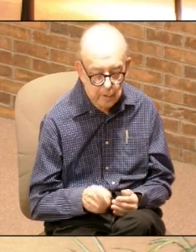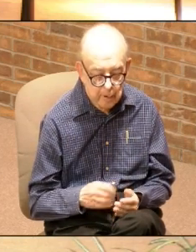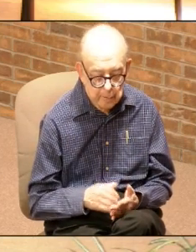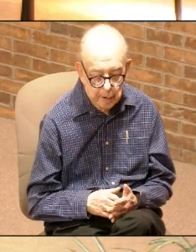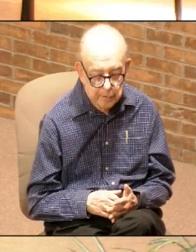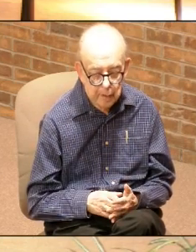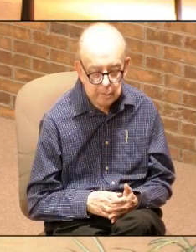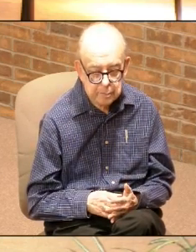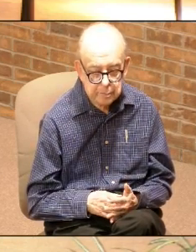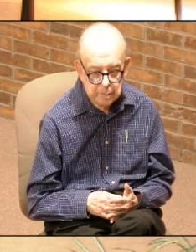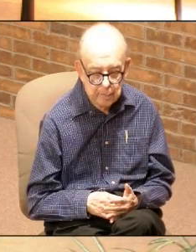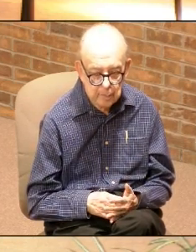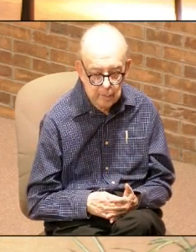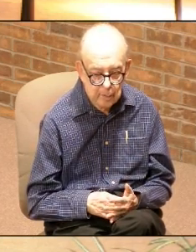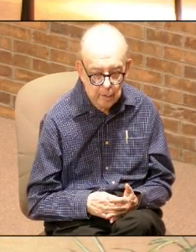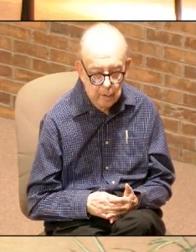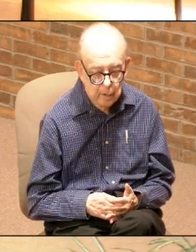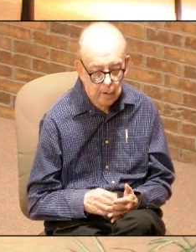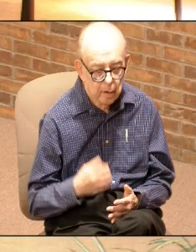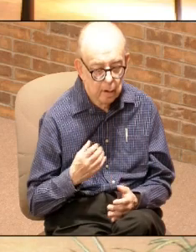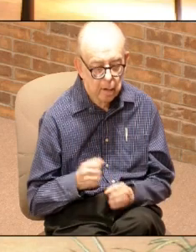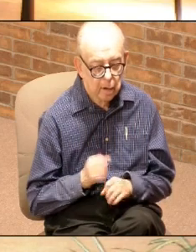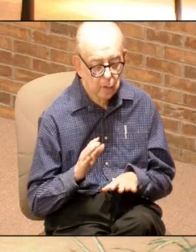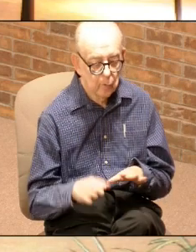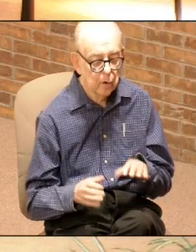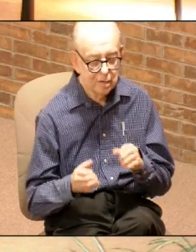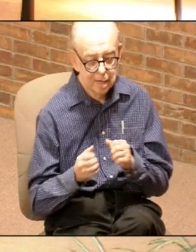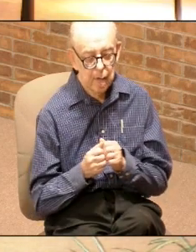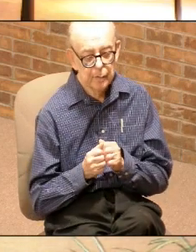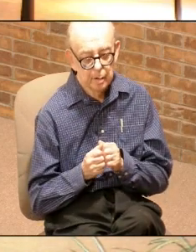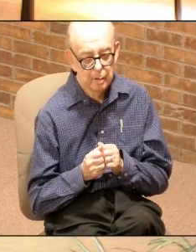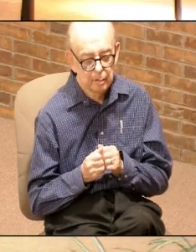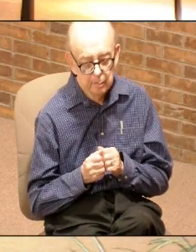about that. So we got to walk together.